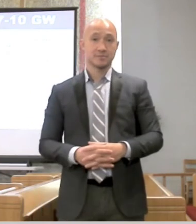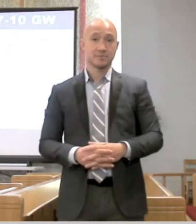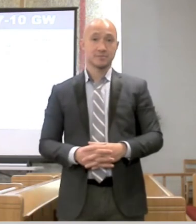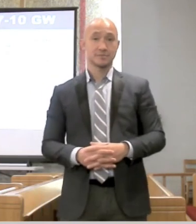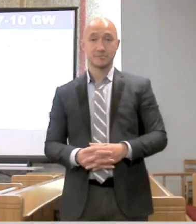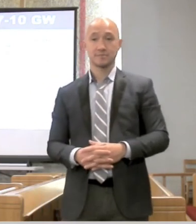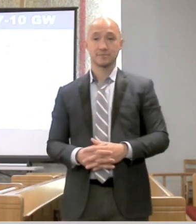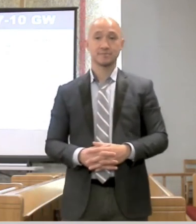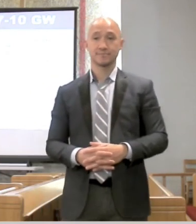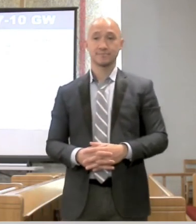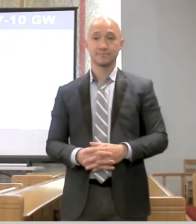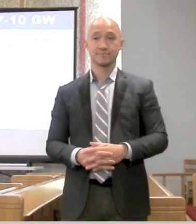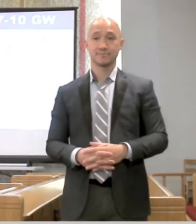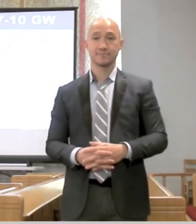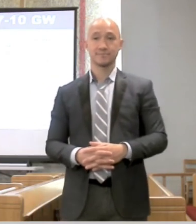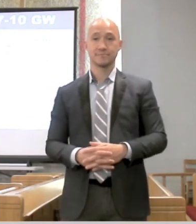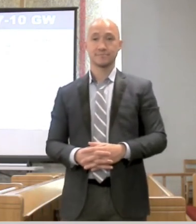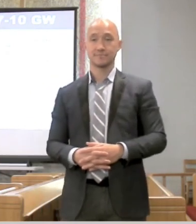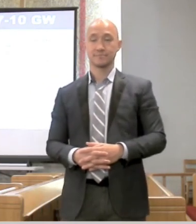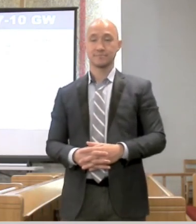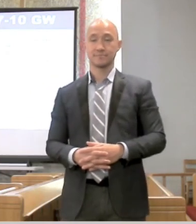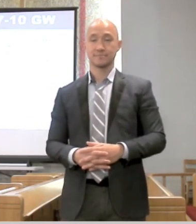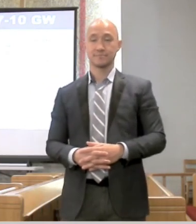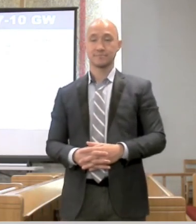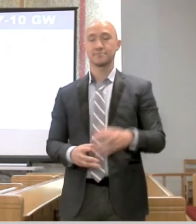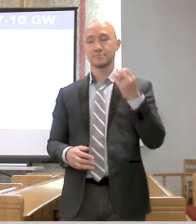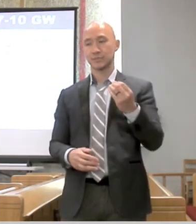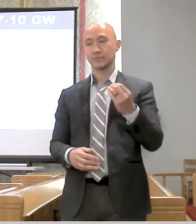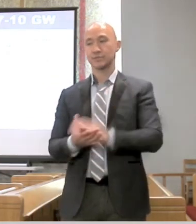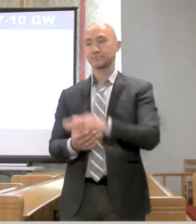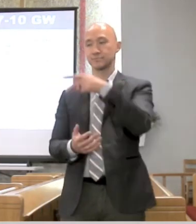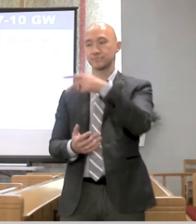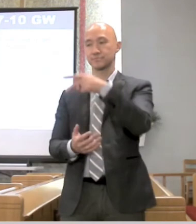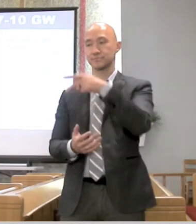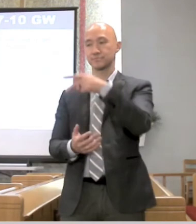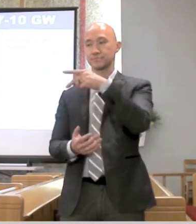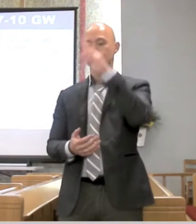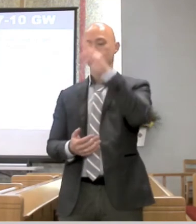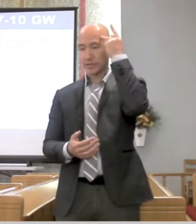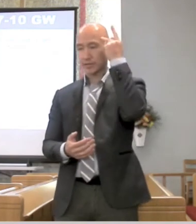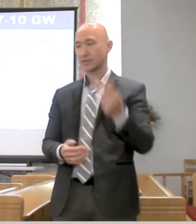alarmed him. And he went into the palace again and asked Jesus, where are you